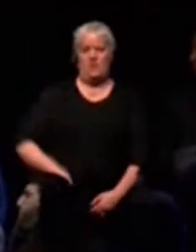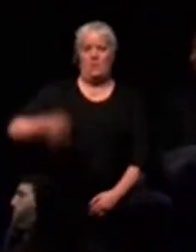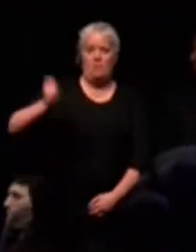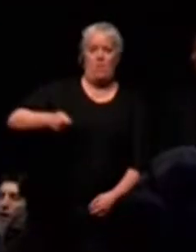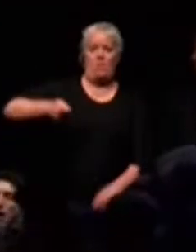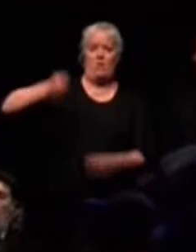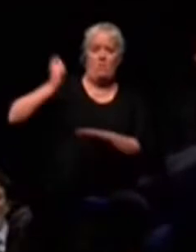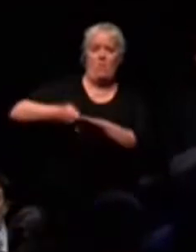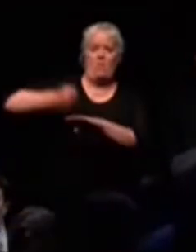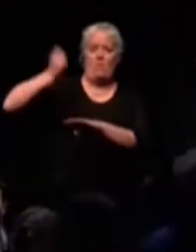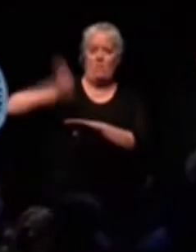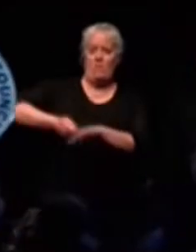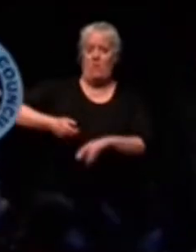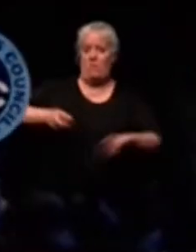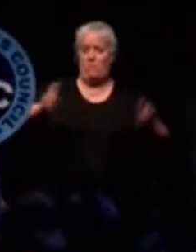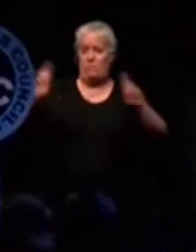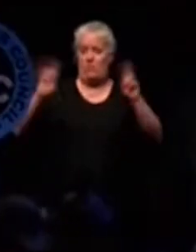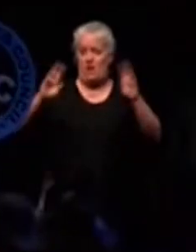Can I have order, please?